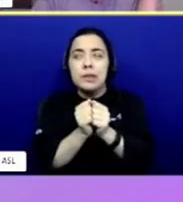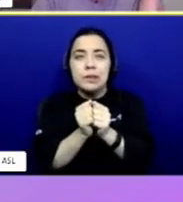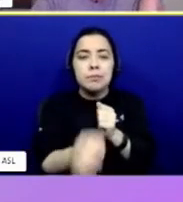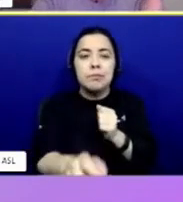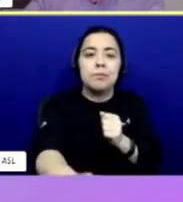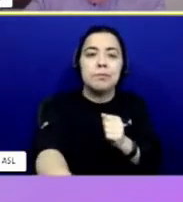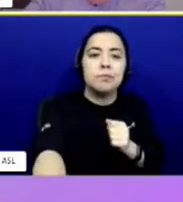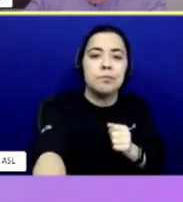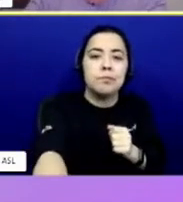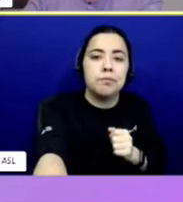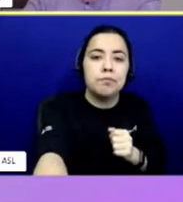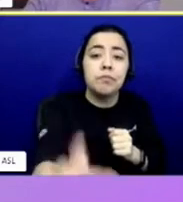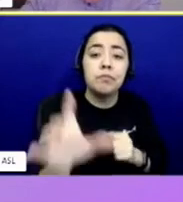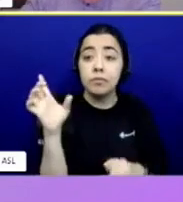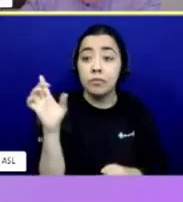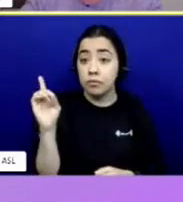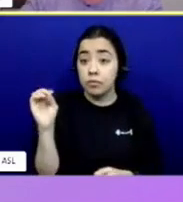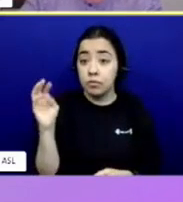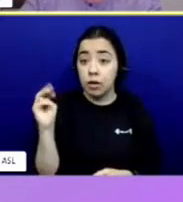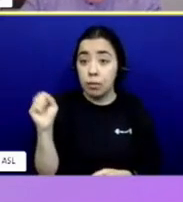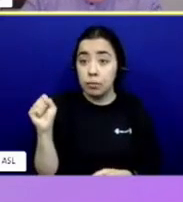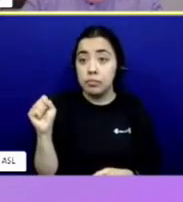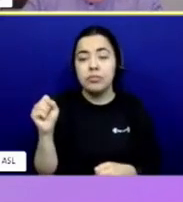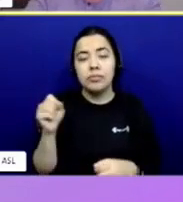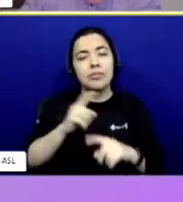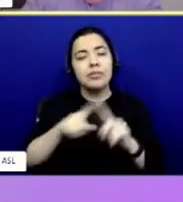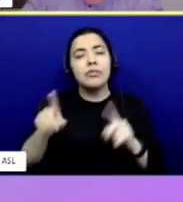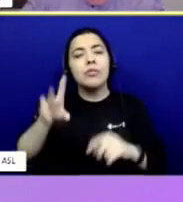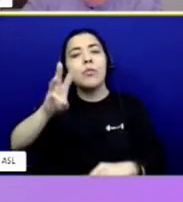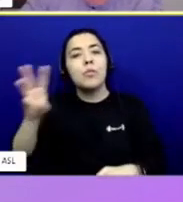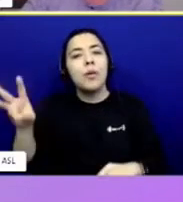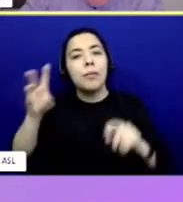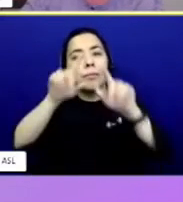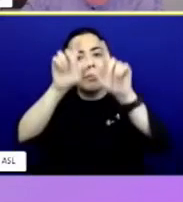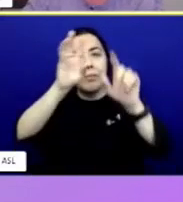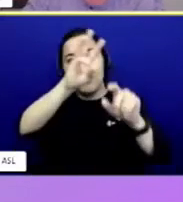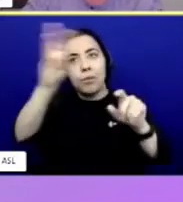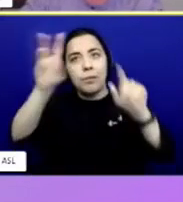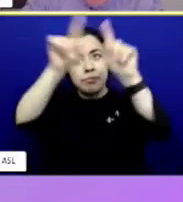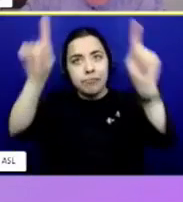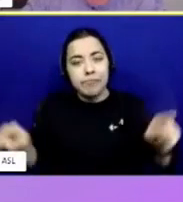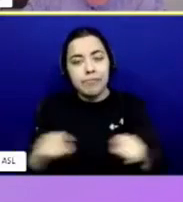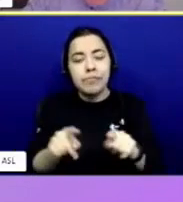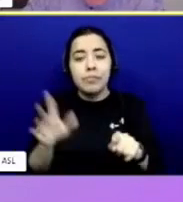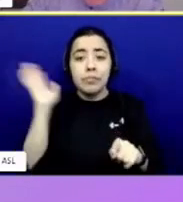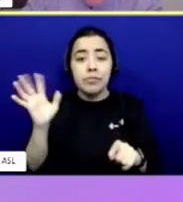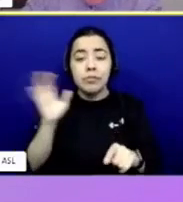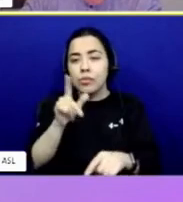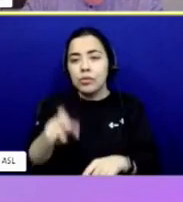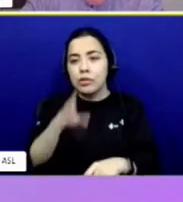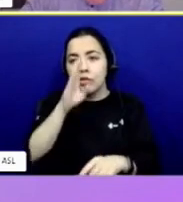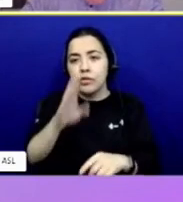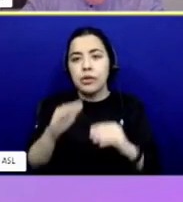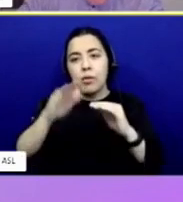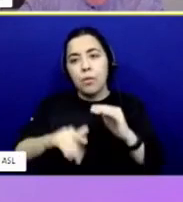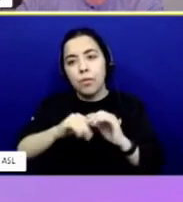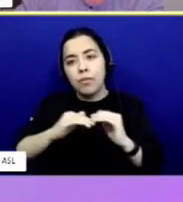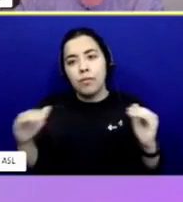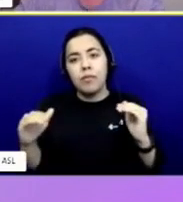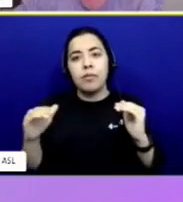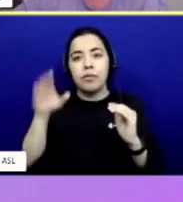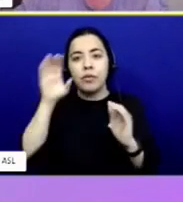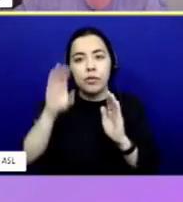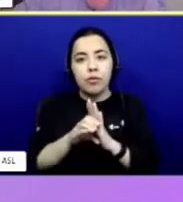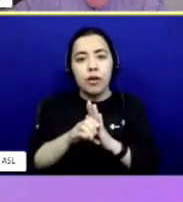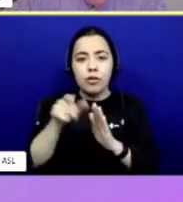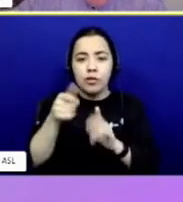with DOMs, with web pages, because you wouldn't actually need to scrape low-level graphics instructions. You could just kind of parse the